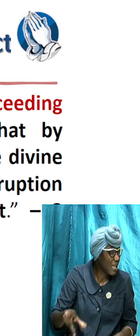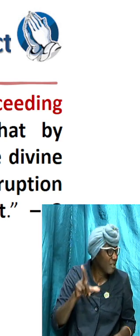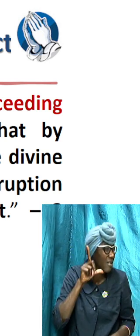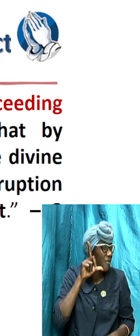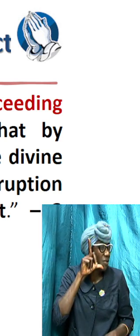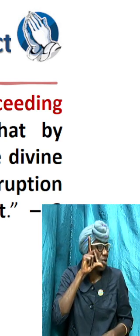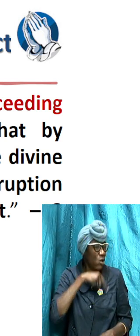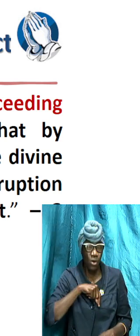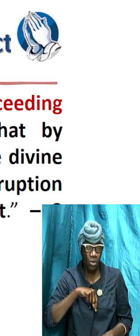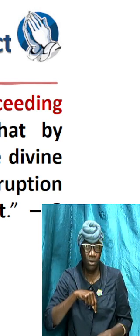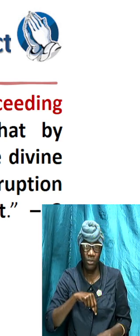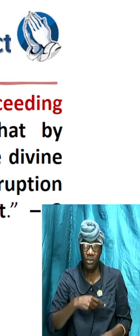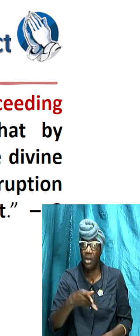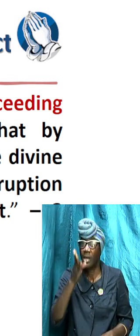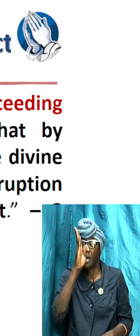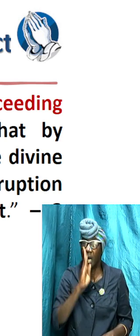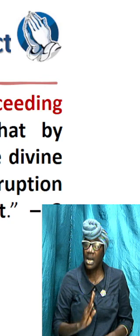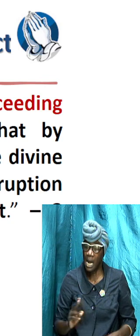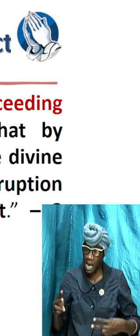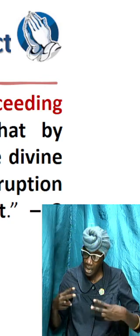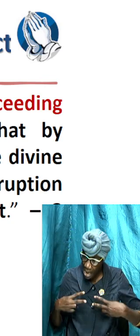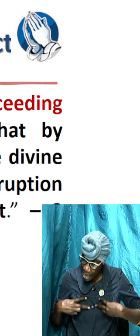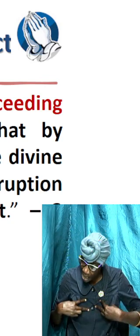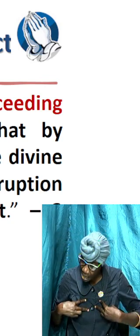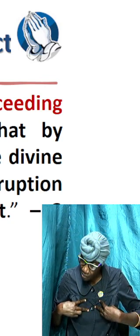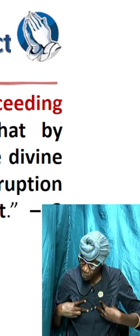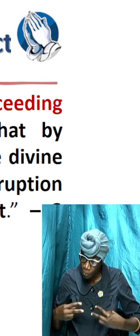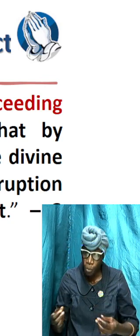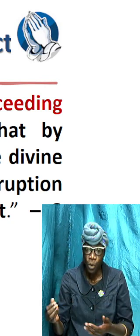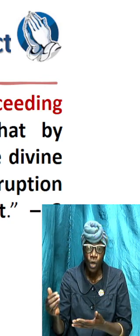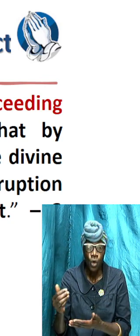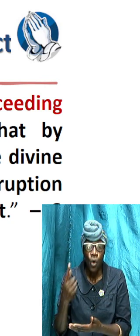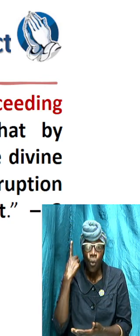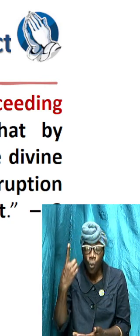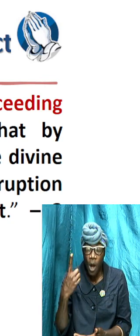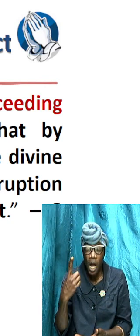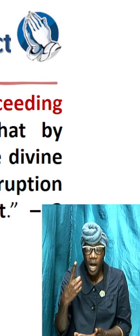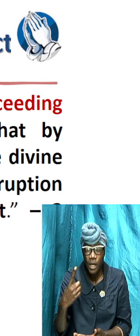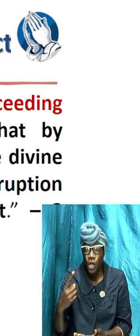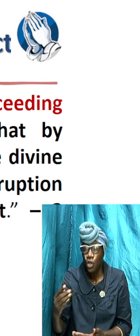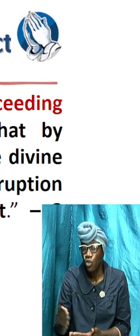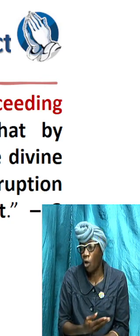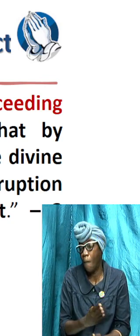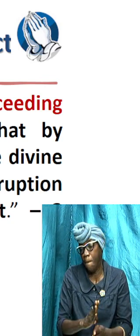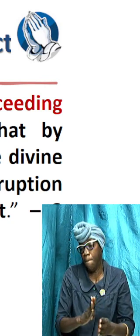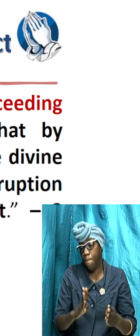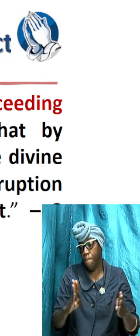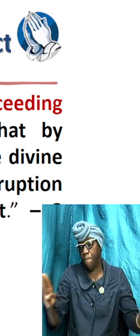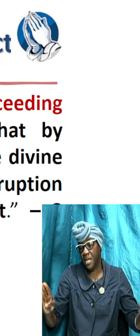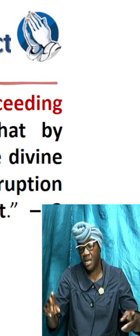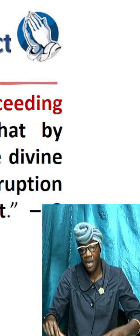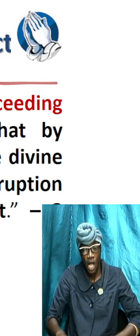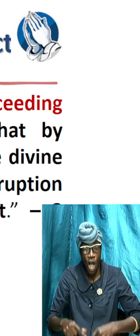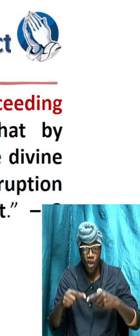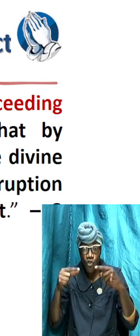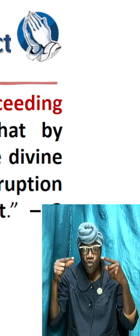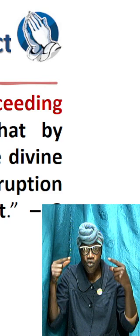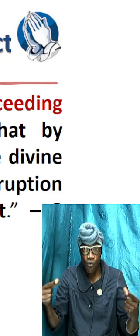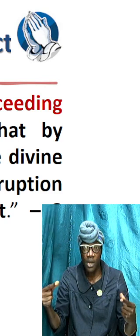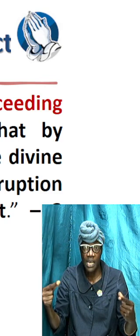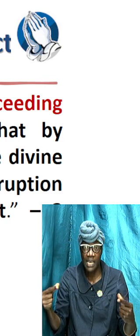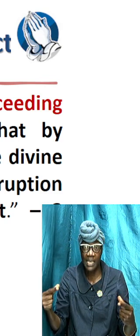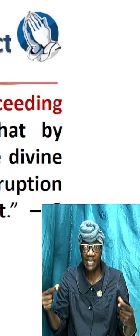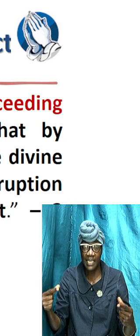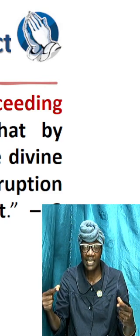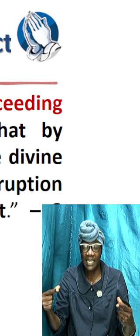is saying that, look here, God has in store something that is both exceedingly great, in the sense of